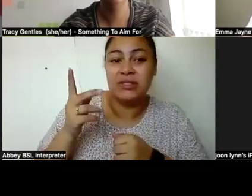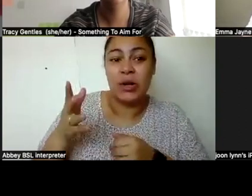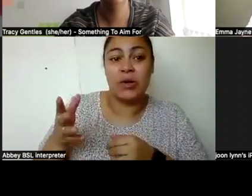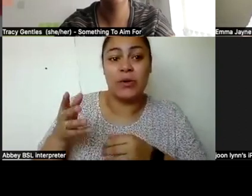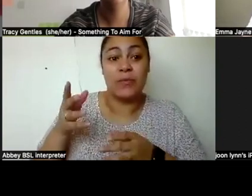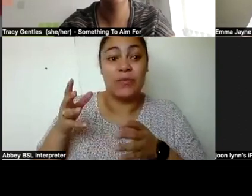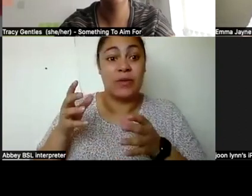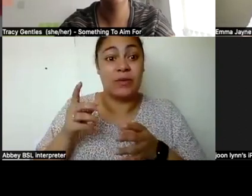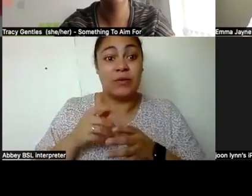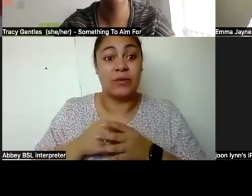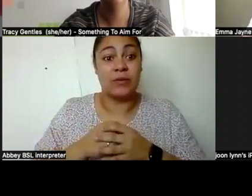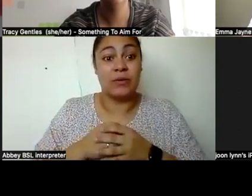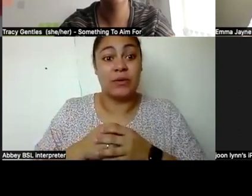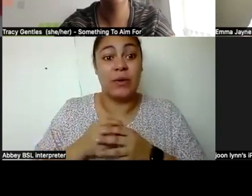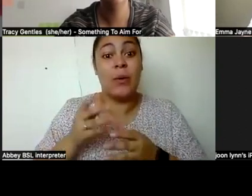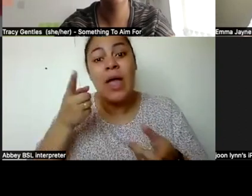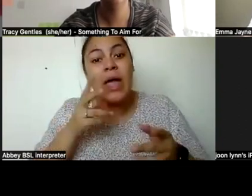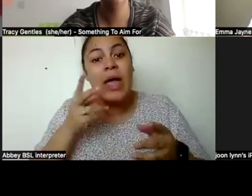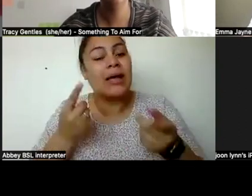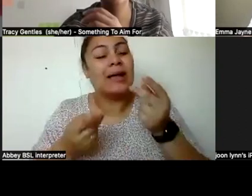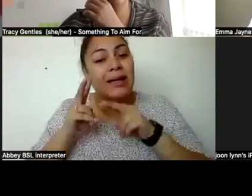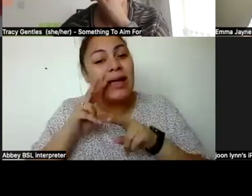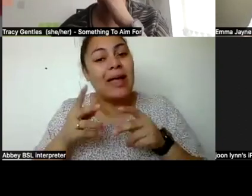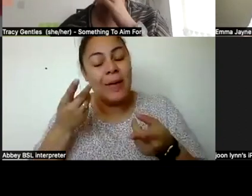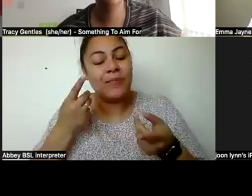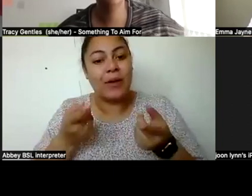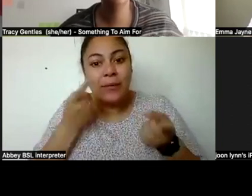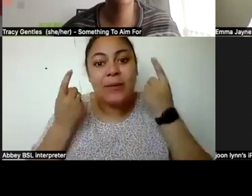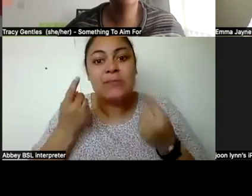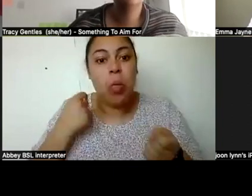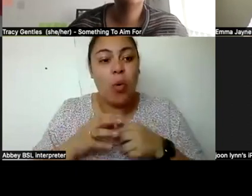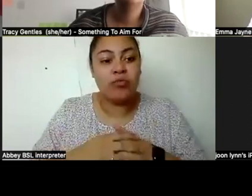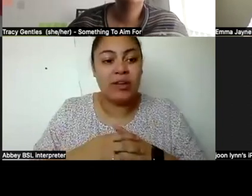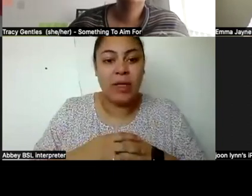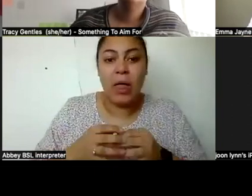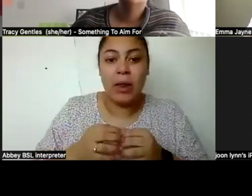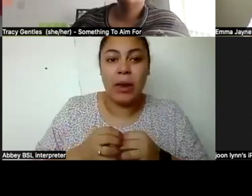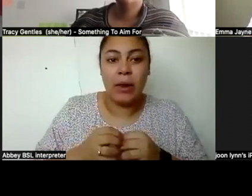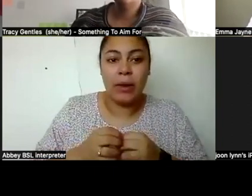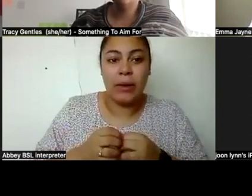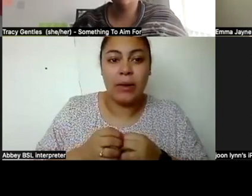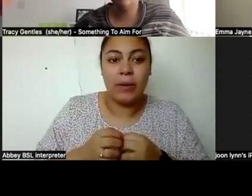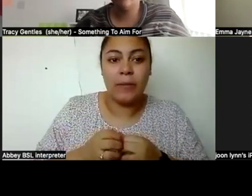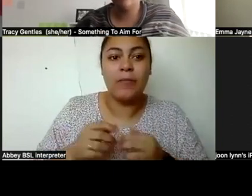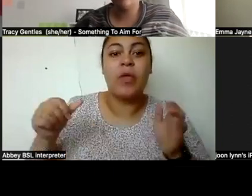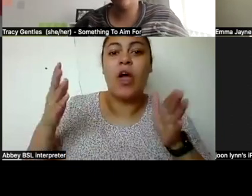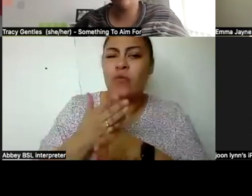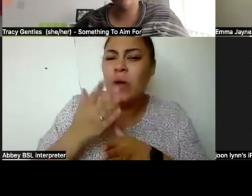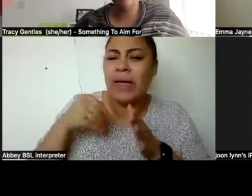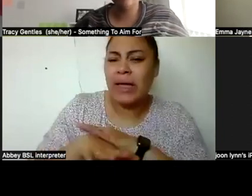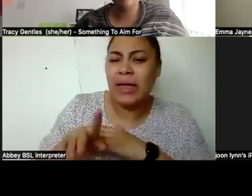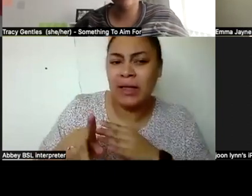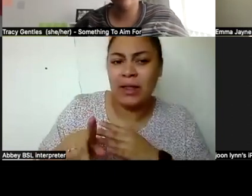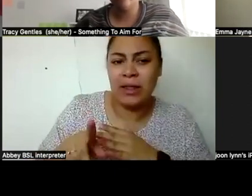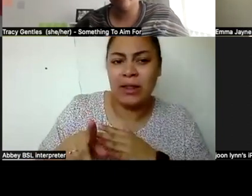space of exploring and hearing people's complex and difficult experiences of working in arts